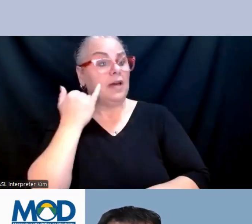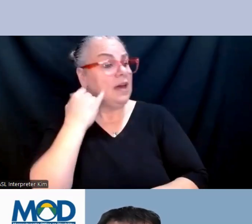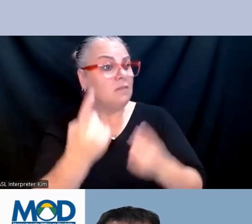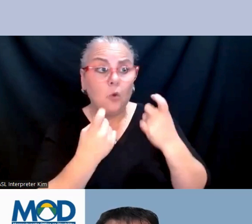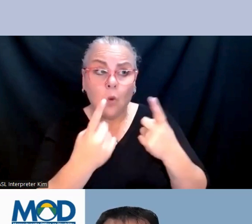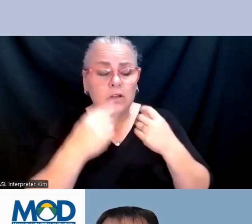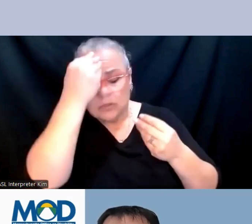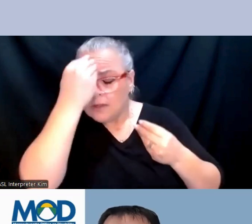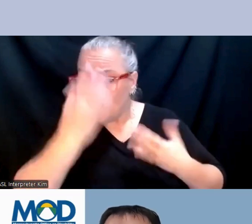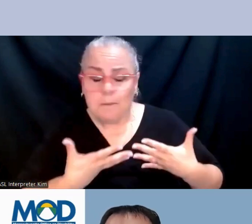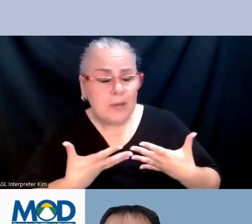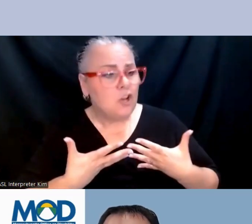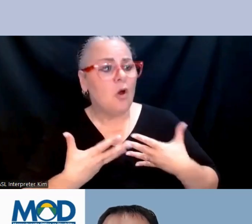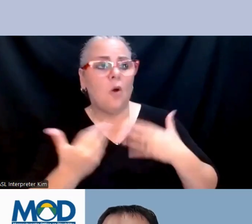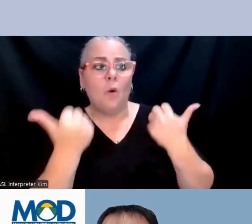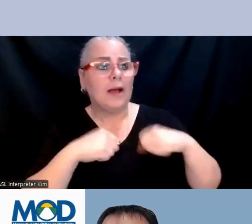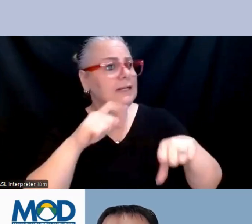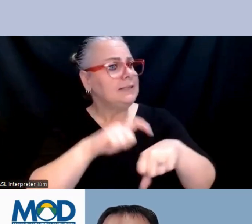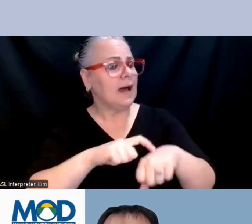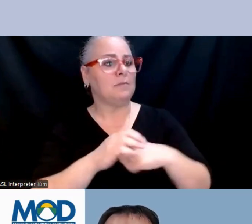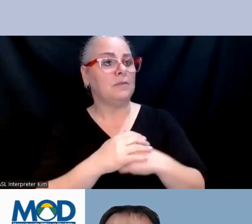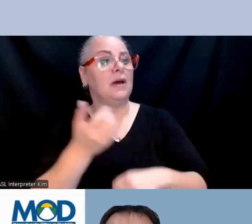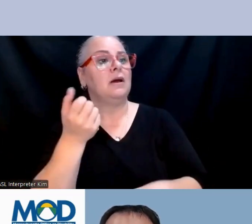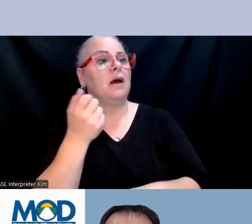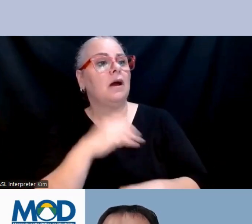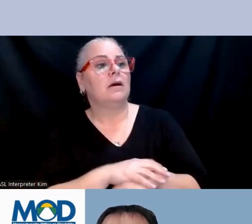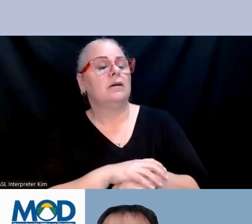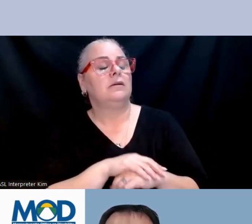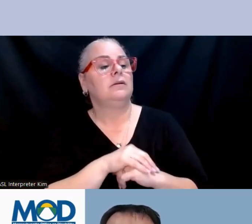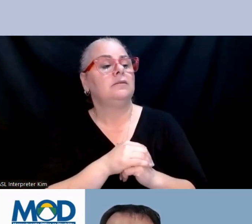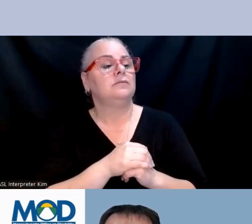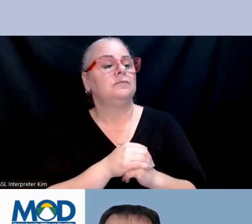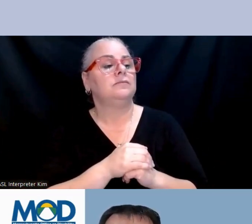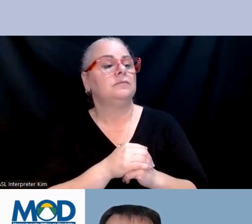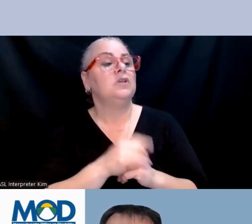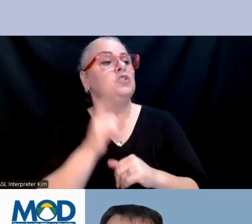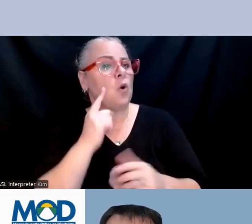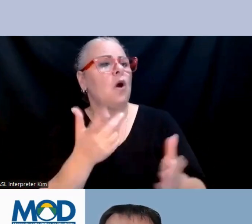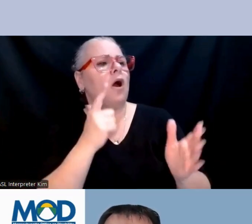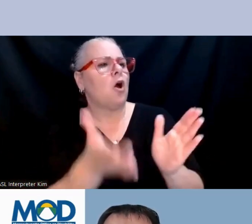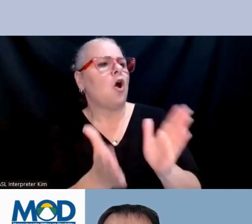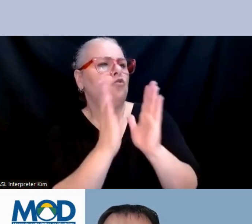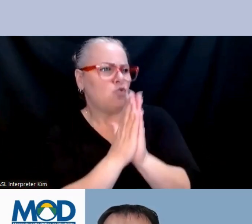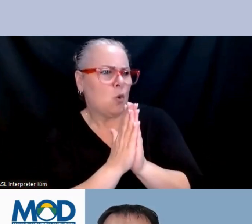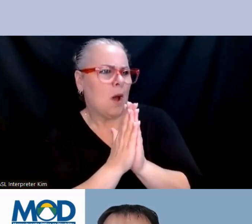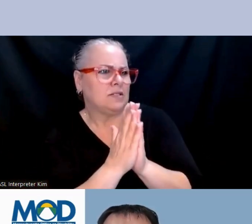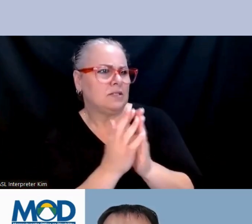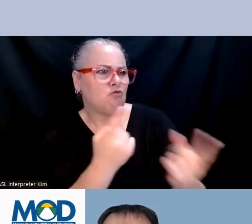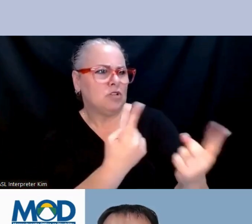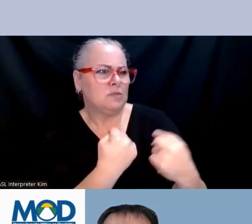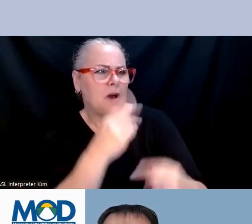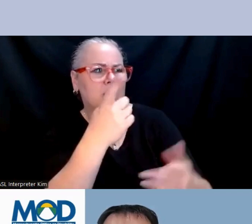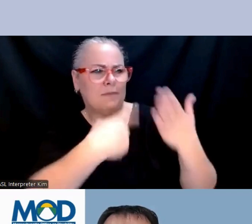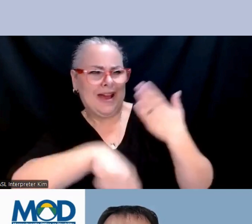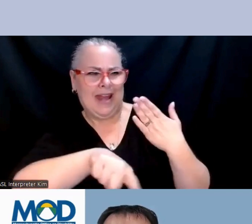questions, please feel free to contact me. Otherwise, I would like to request a response by next Friday.